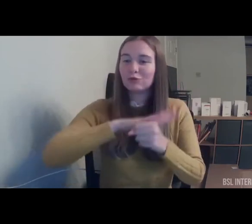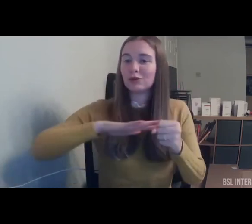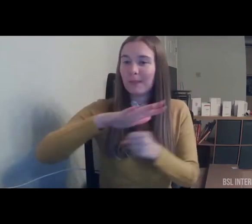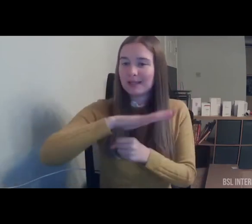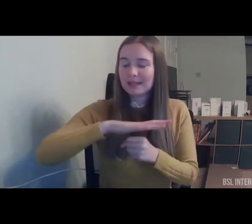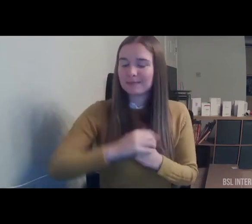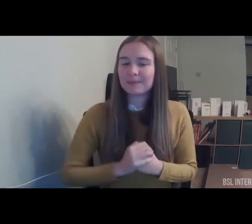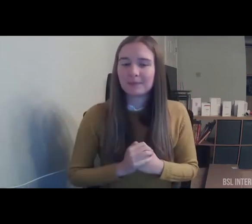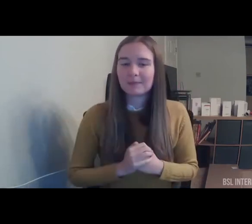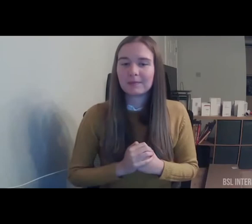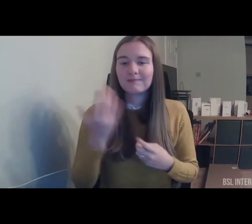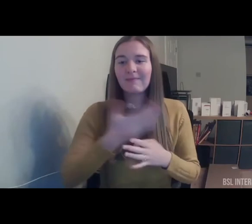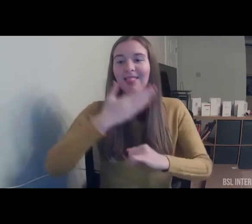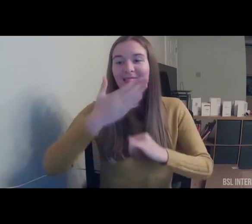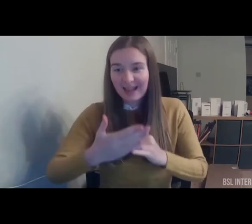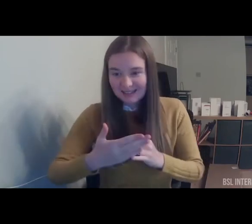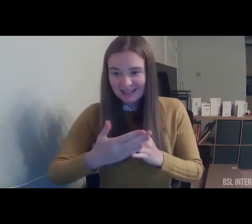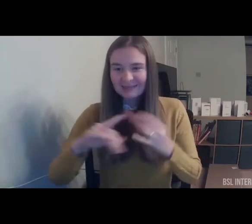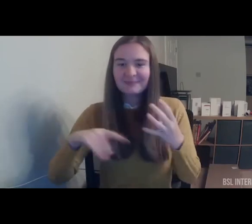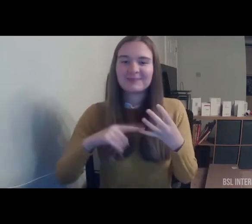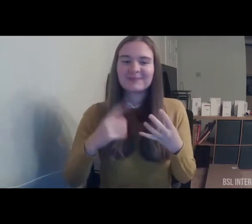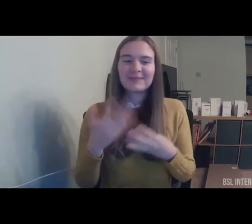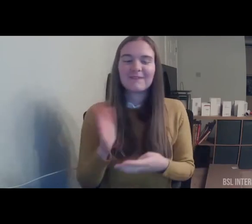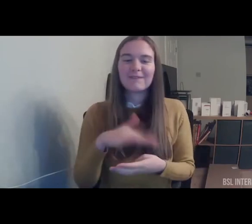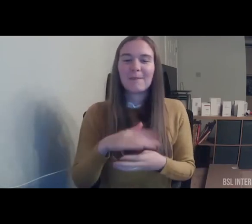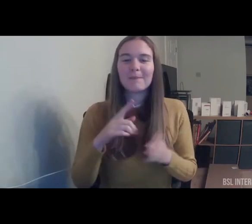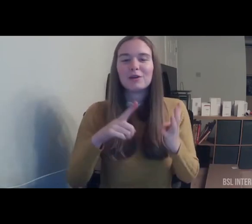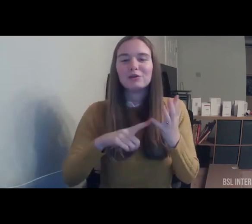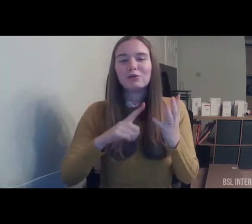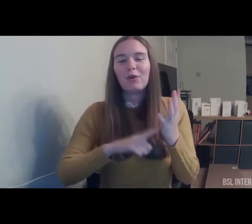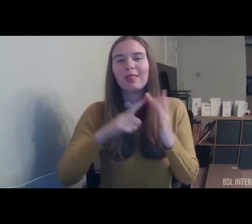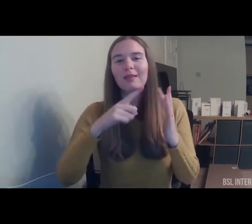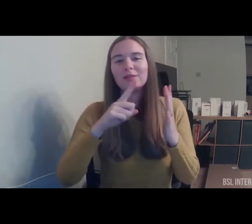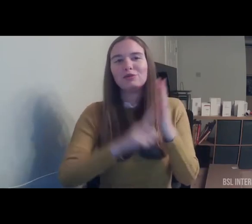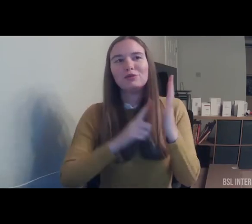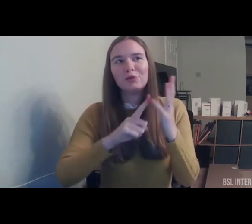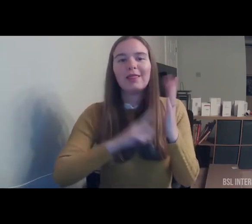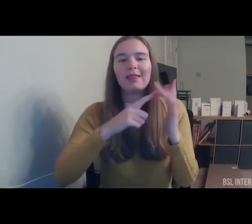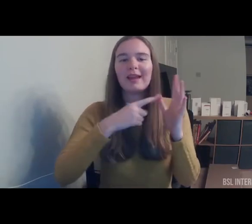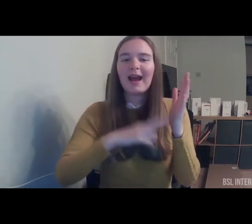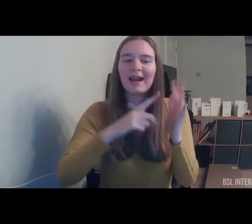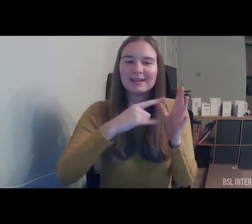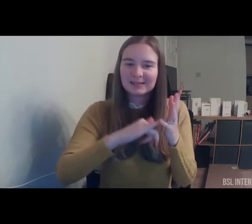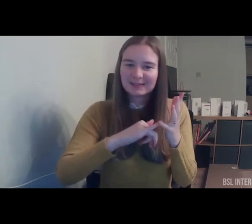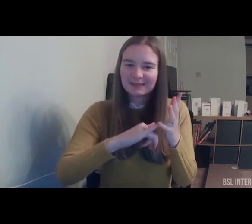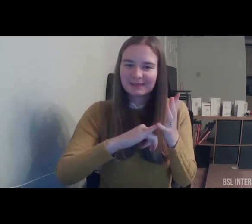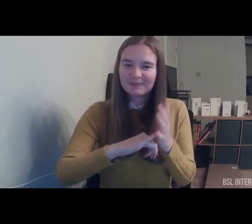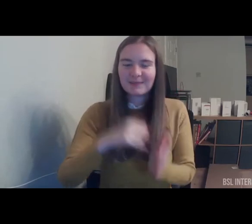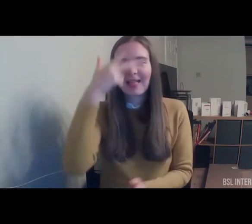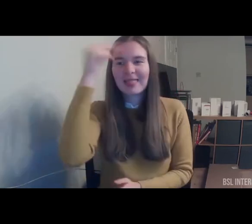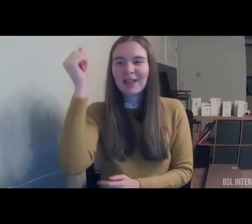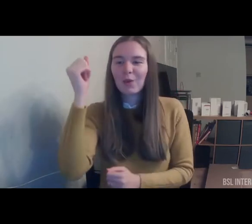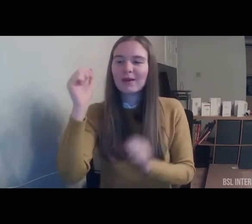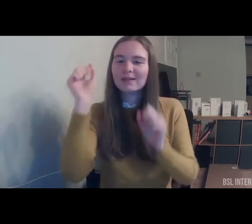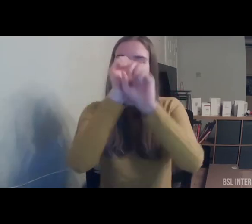And last, definitely not least, we're going to hear from Yuliannis from the brilliantly named Lithuanian Space Agency